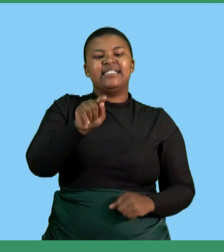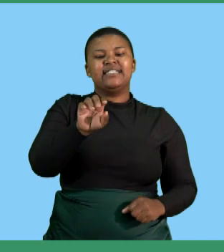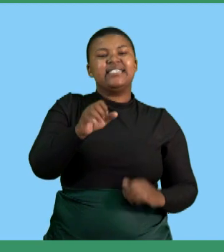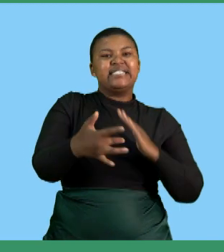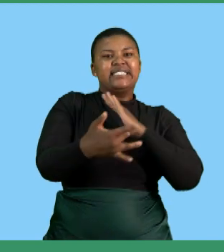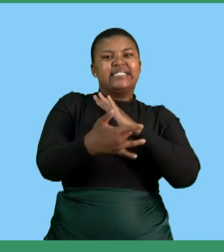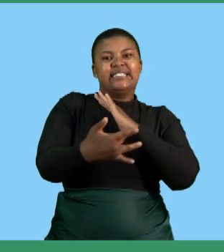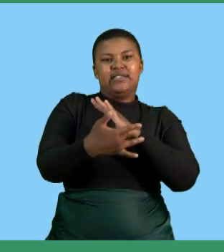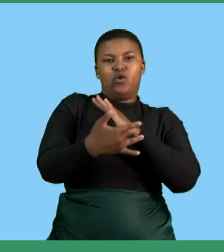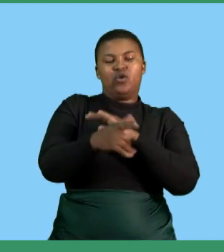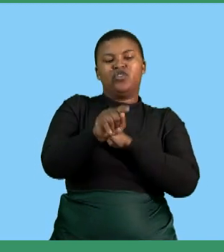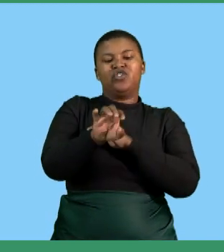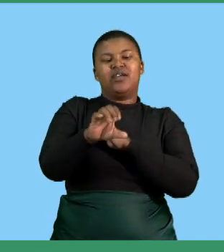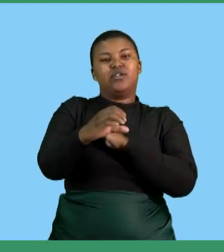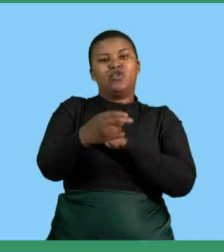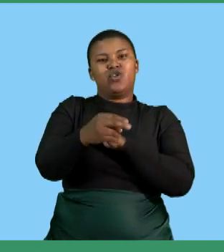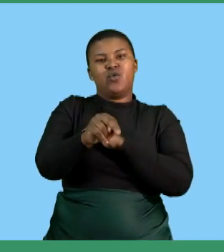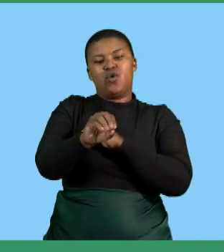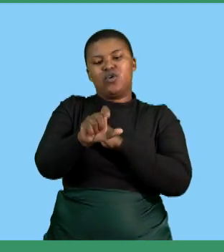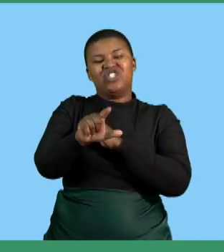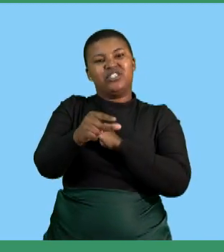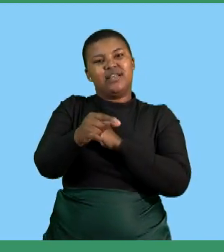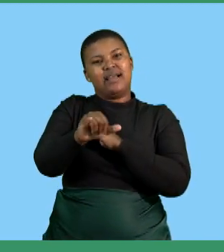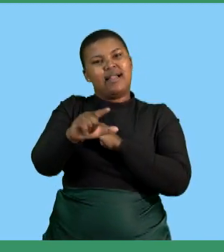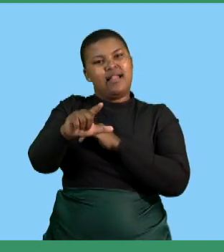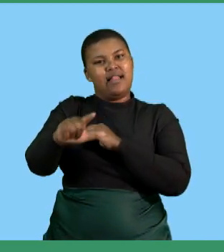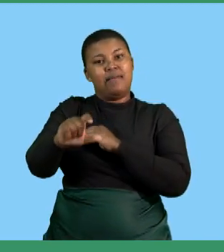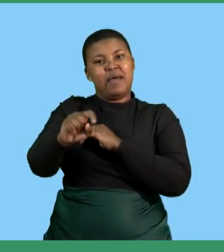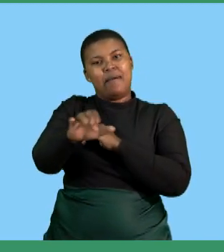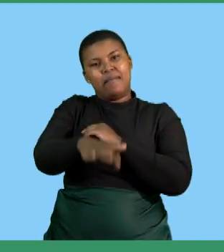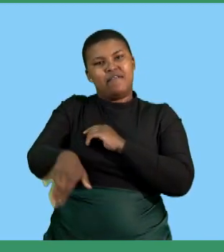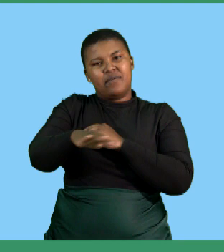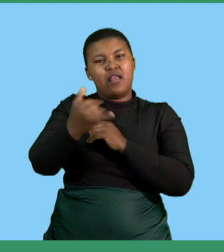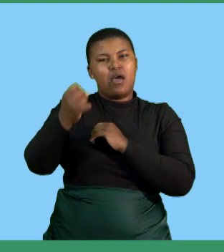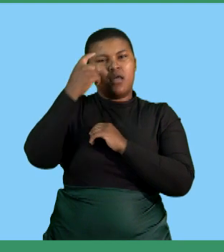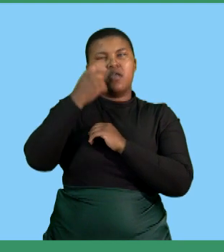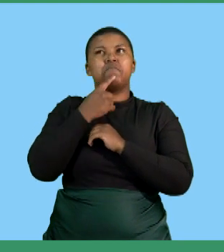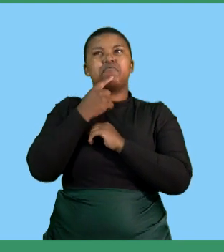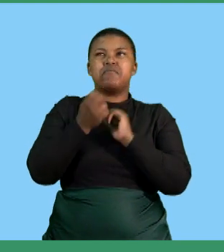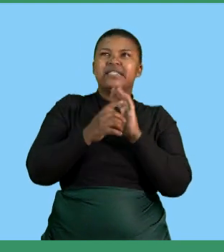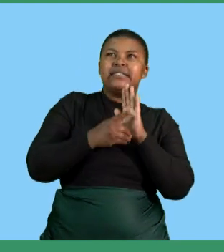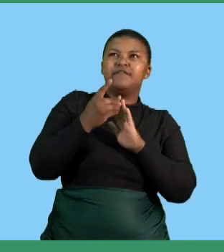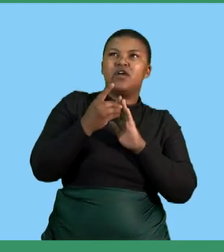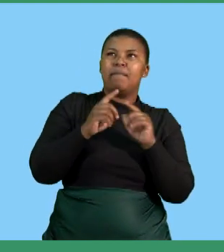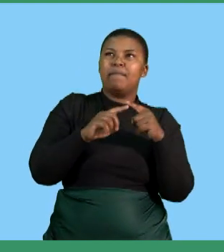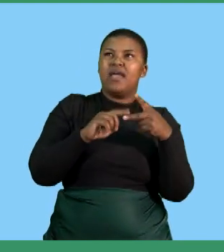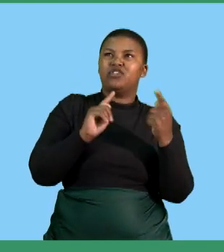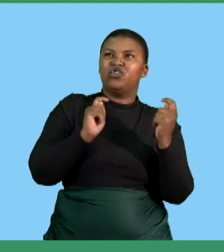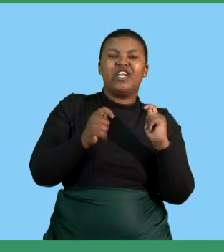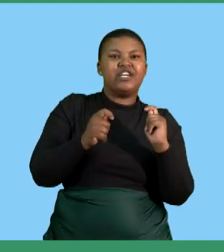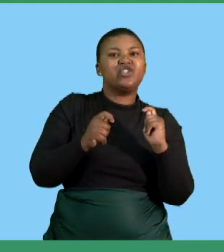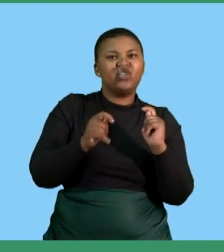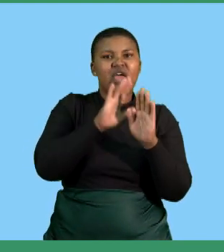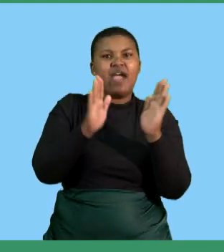question D asks for our technological environment. So think about all developments